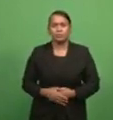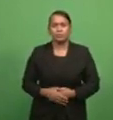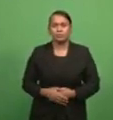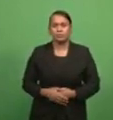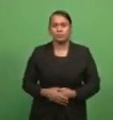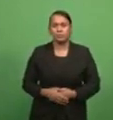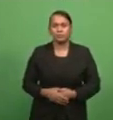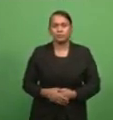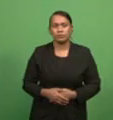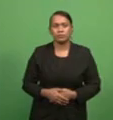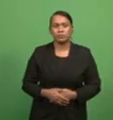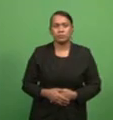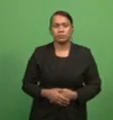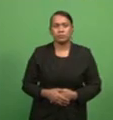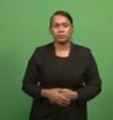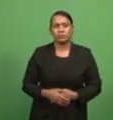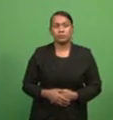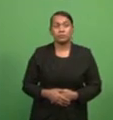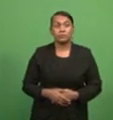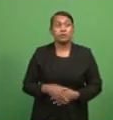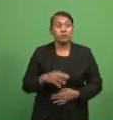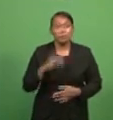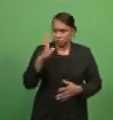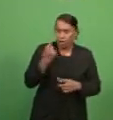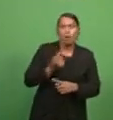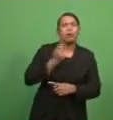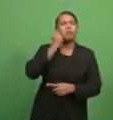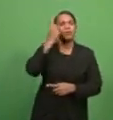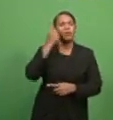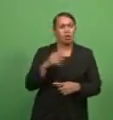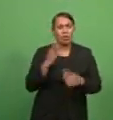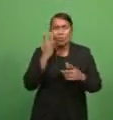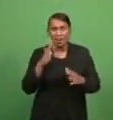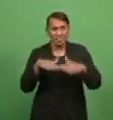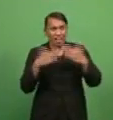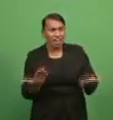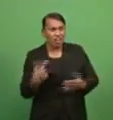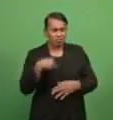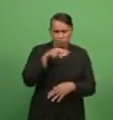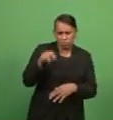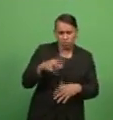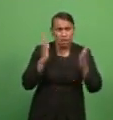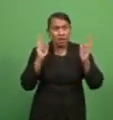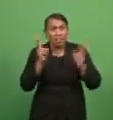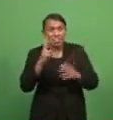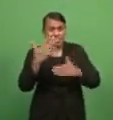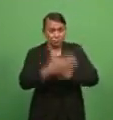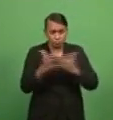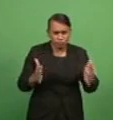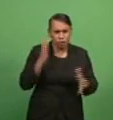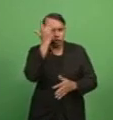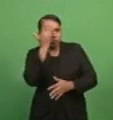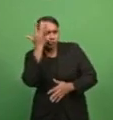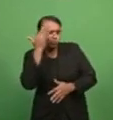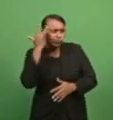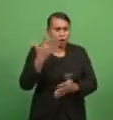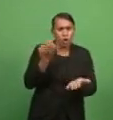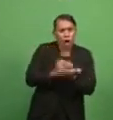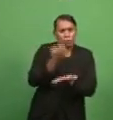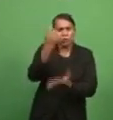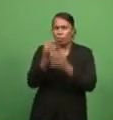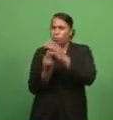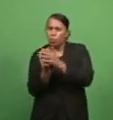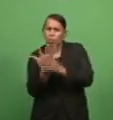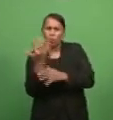Suddenly, they realized that while they were re-looking and repackaging this notion of economic growth, they realized that we